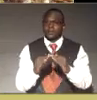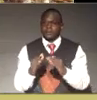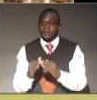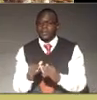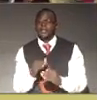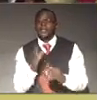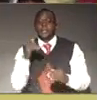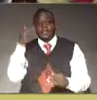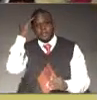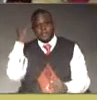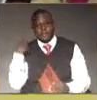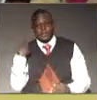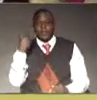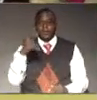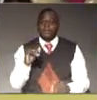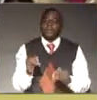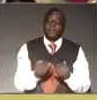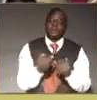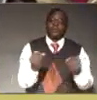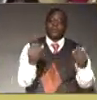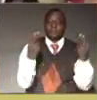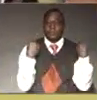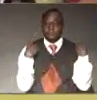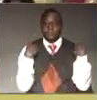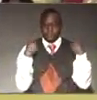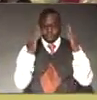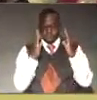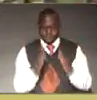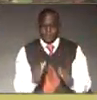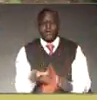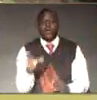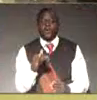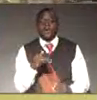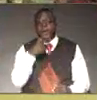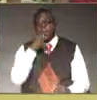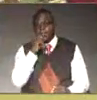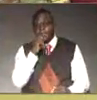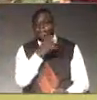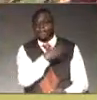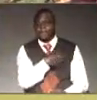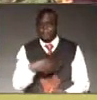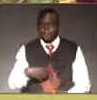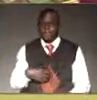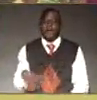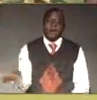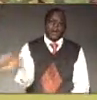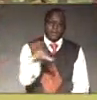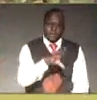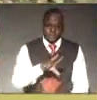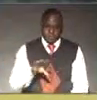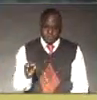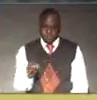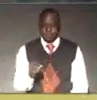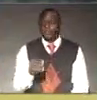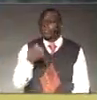Marines headquarters. He told officers in particular and all military personnel as a whole that while the